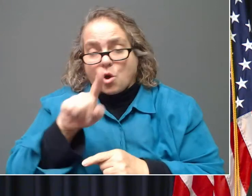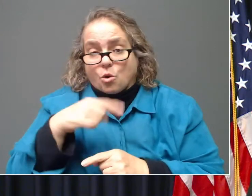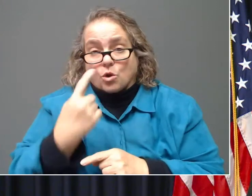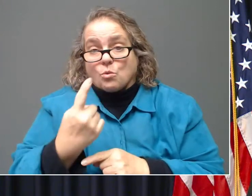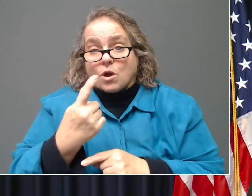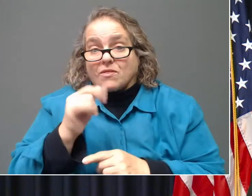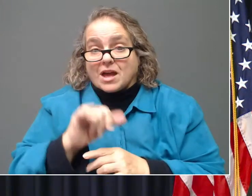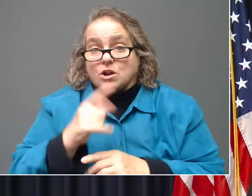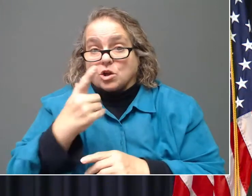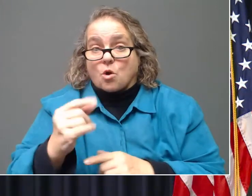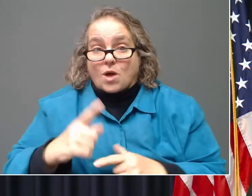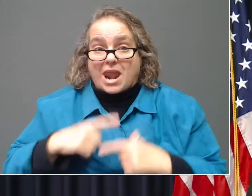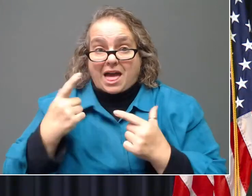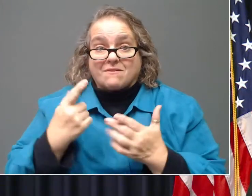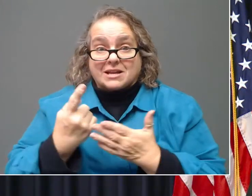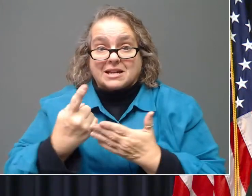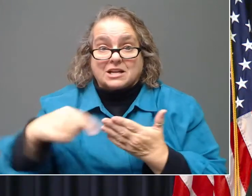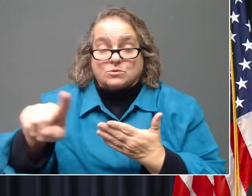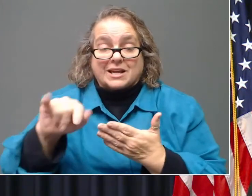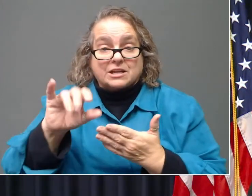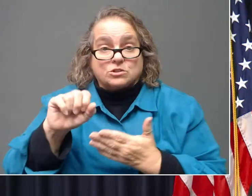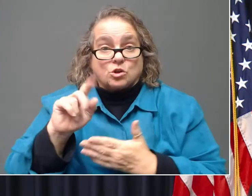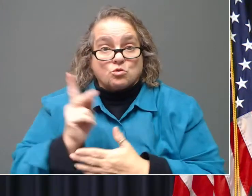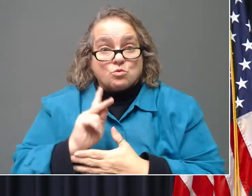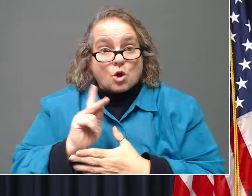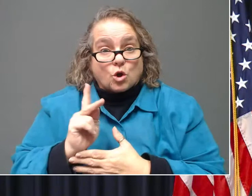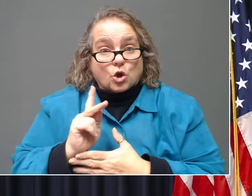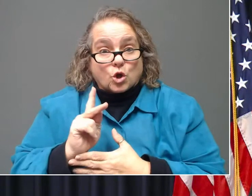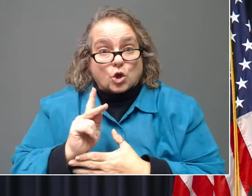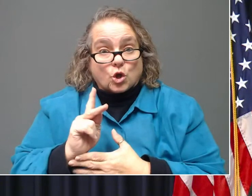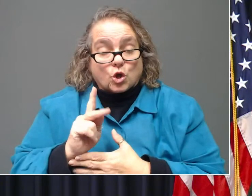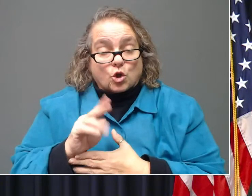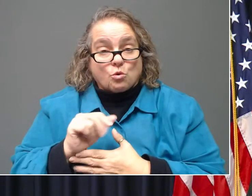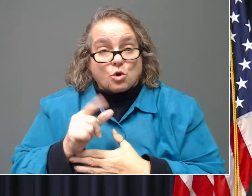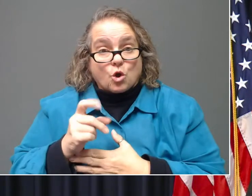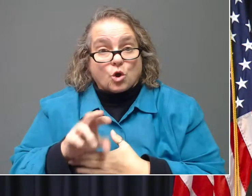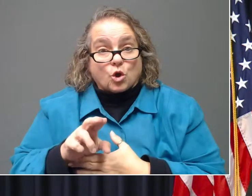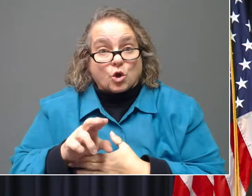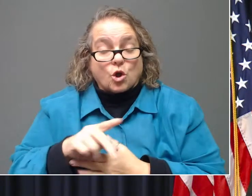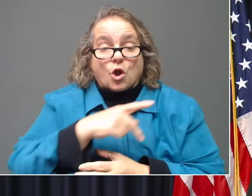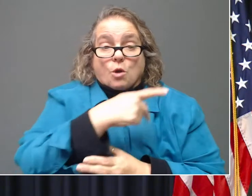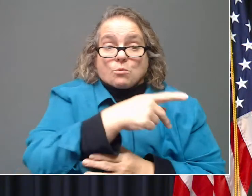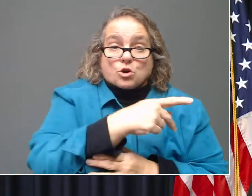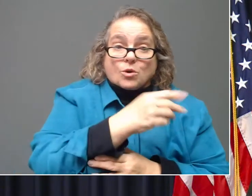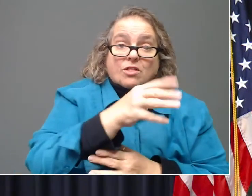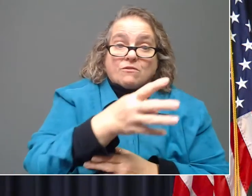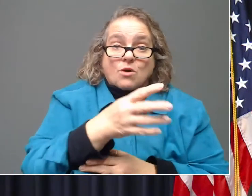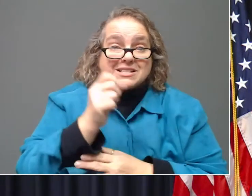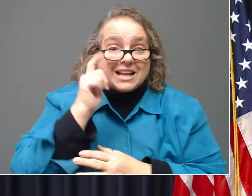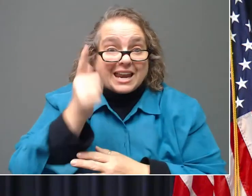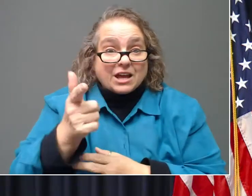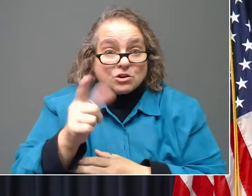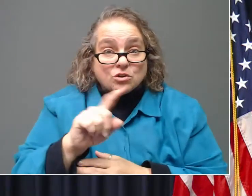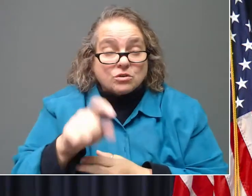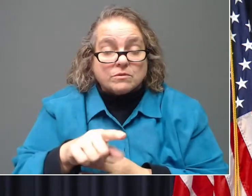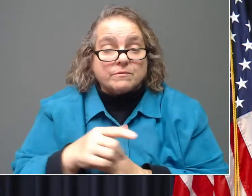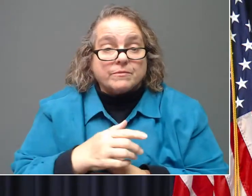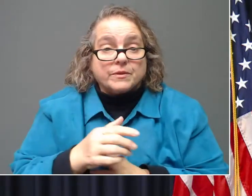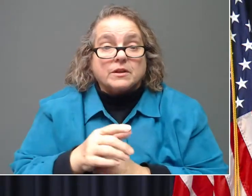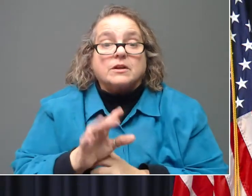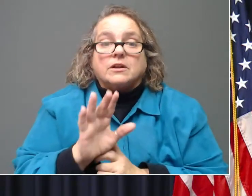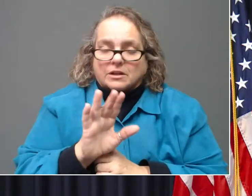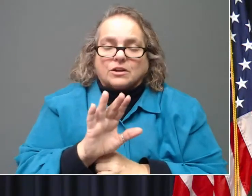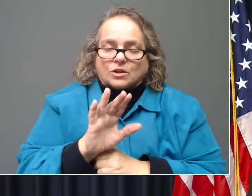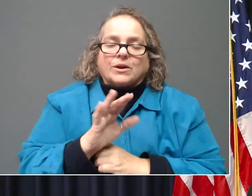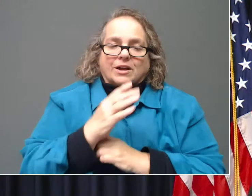next week is Kroger, right? The ones in Paducah and that 4th one are later? Thank you. No, okay. You're good question.